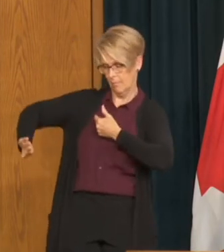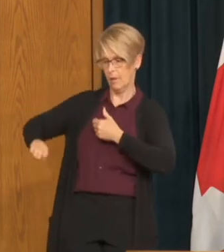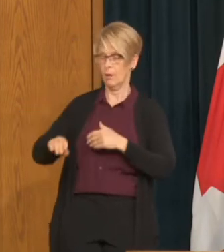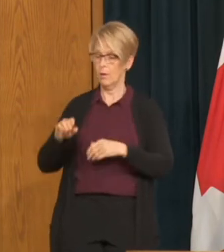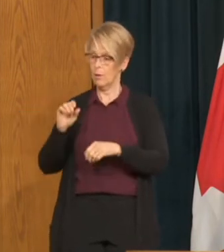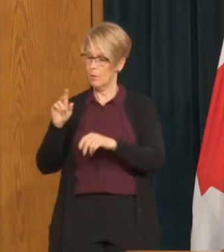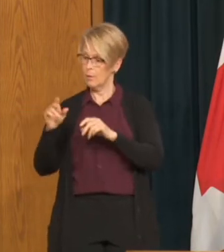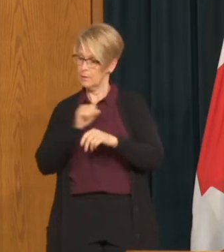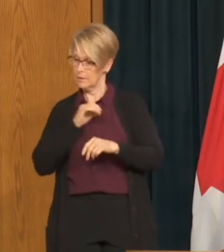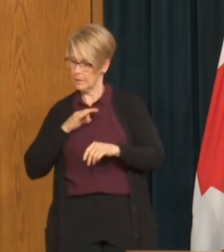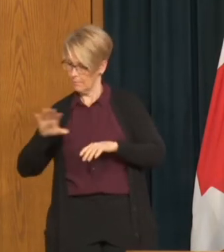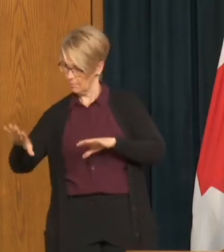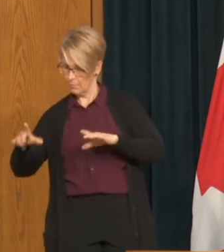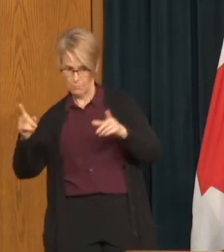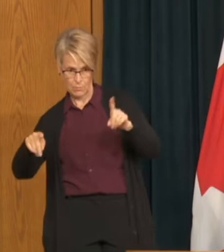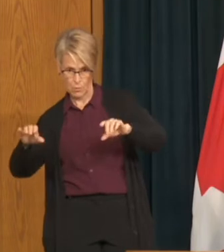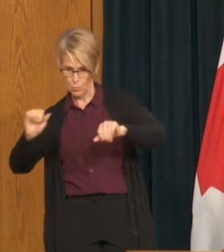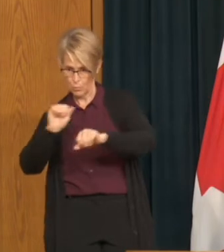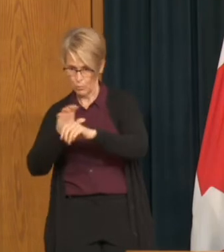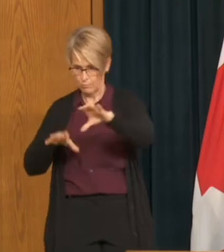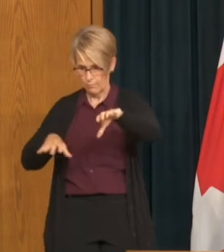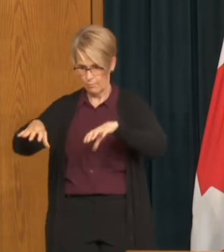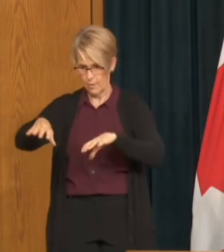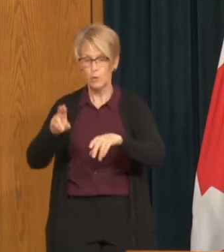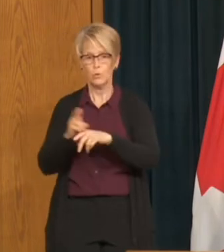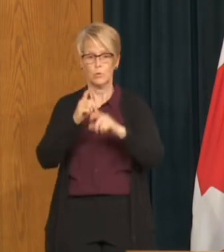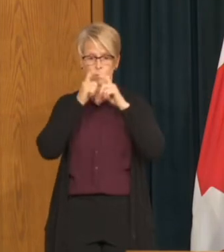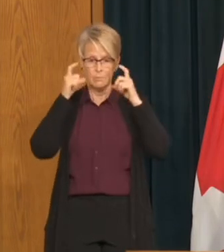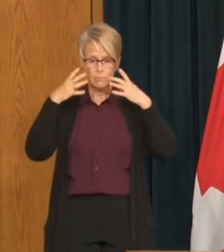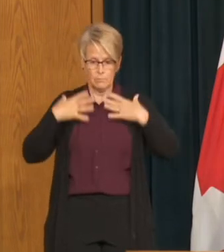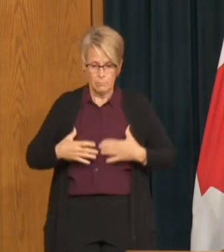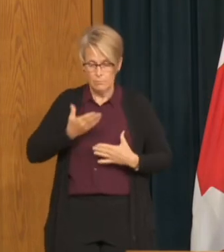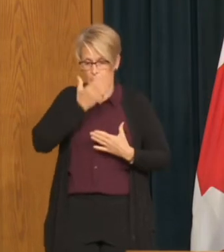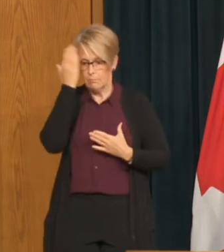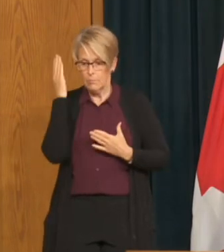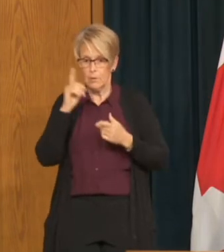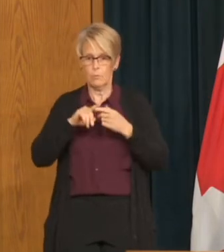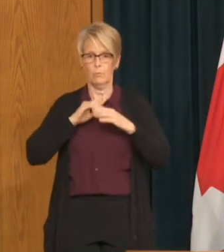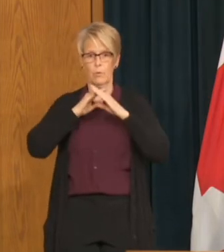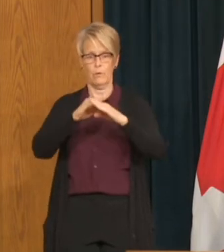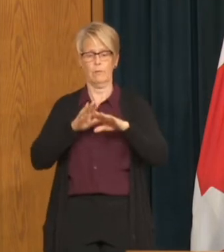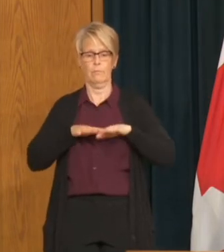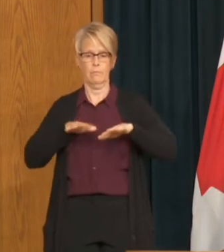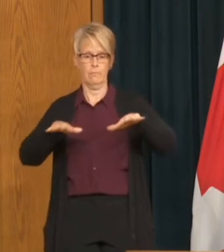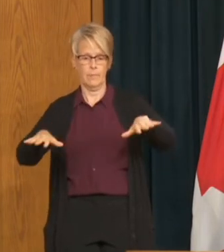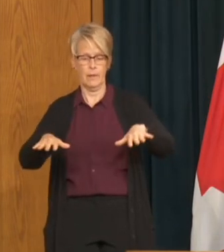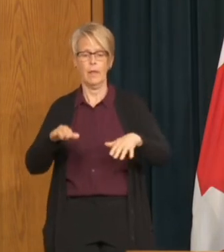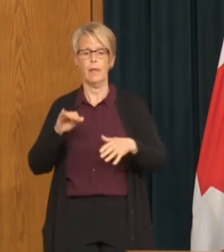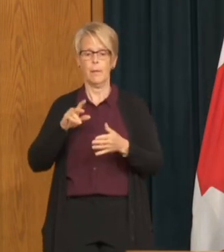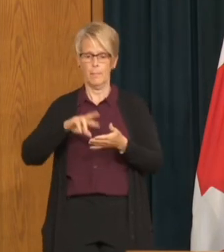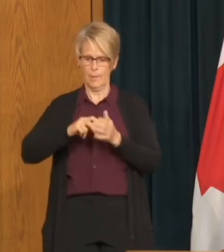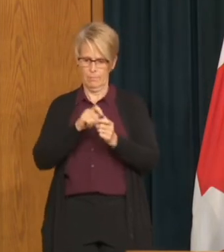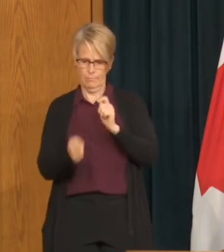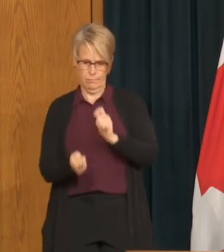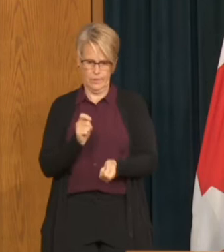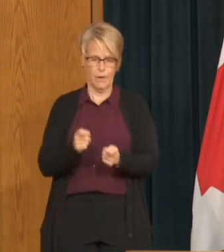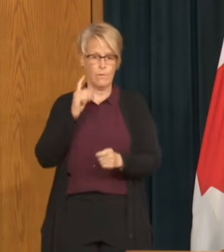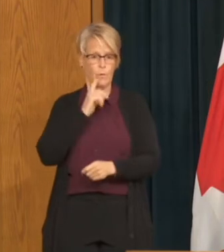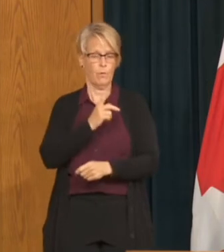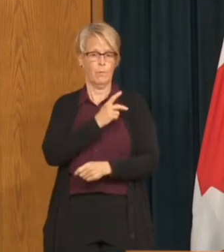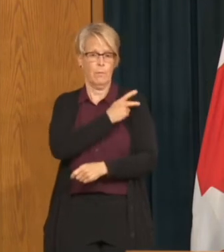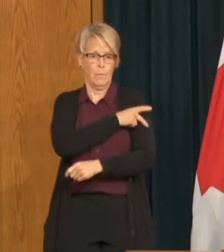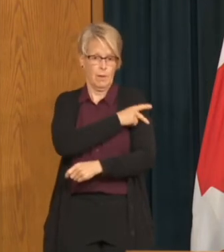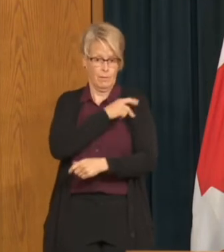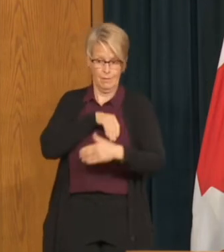staff, PPE usage, and infection prevention and control. We know that this has made for adjustments for patients, and often